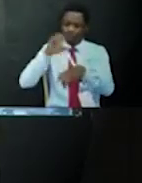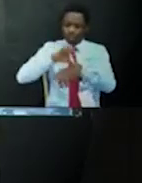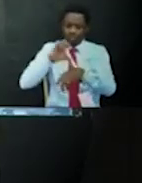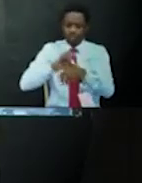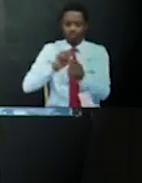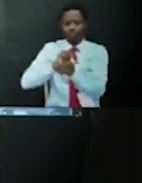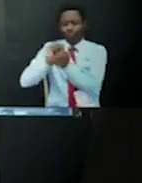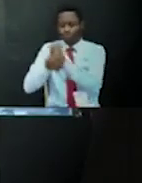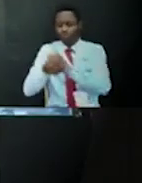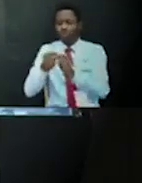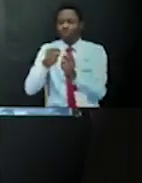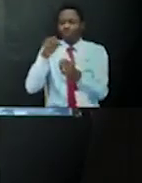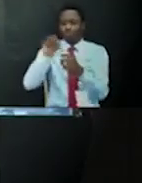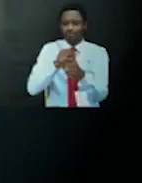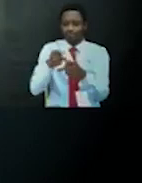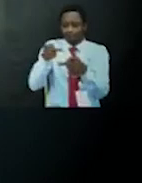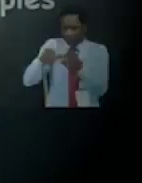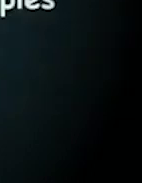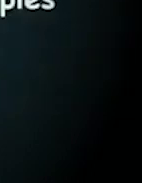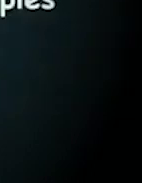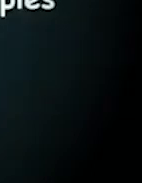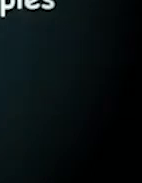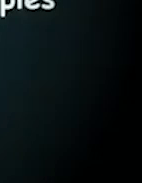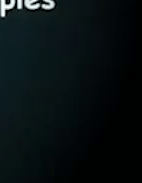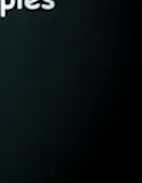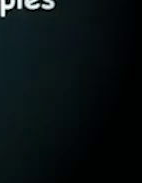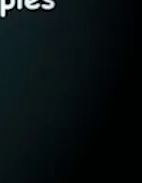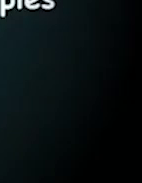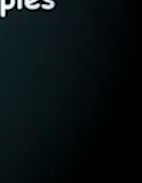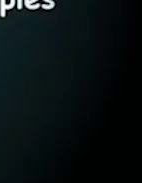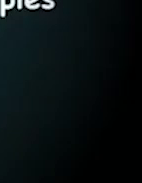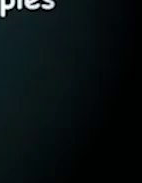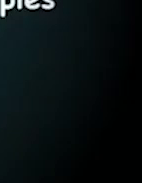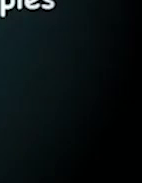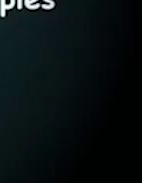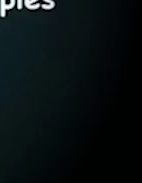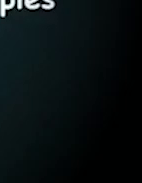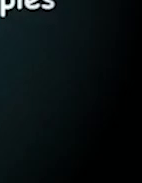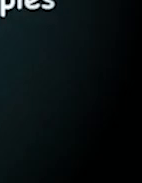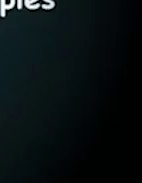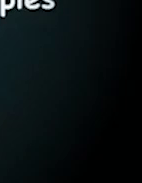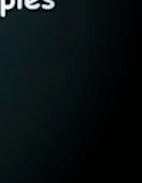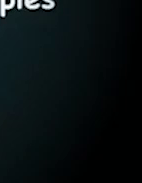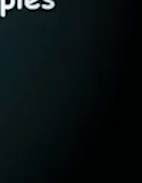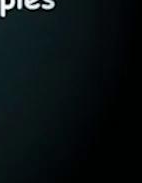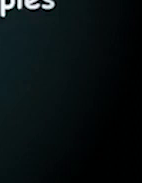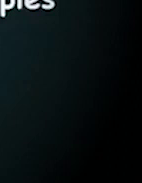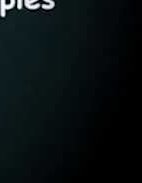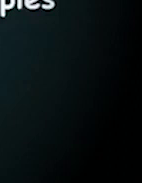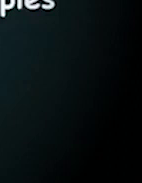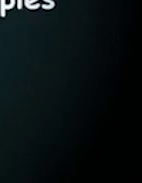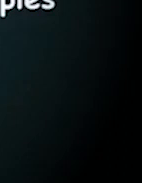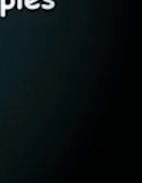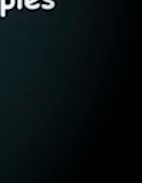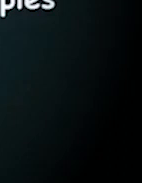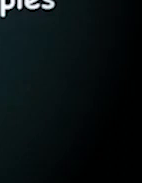society with values and principles of the kingdom of God. The fundamental text or the foundational